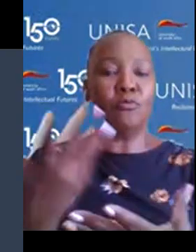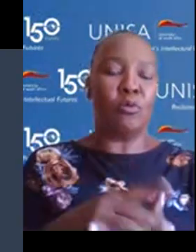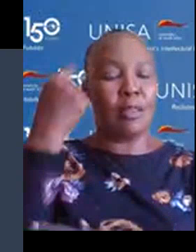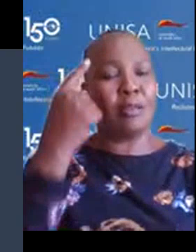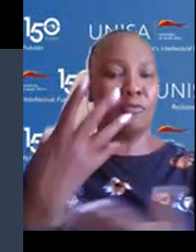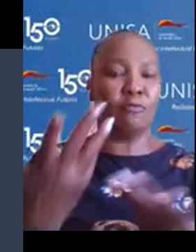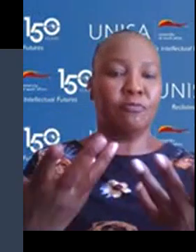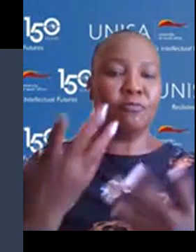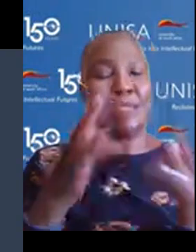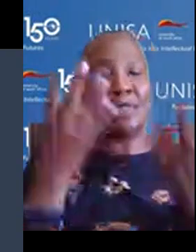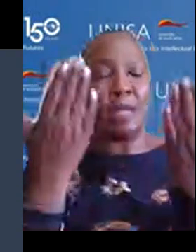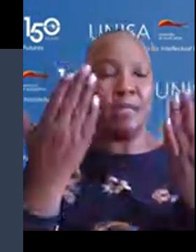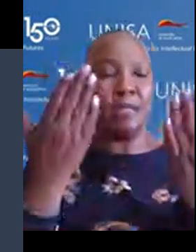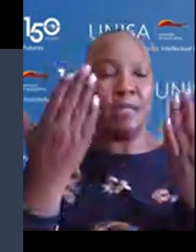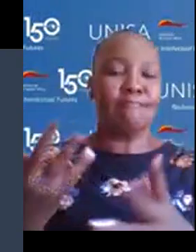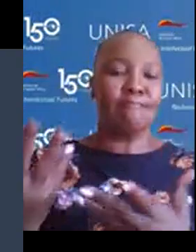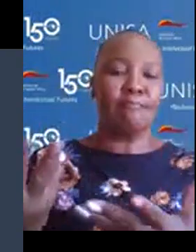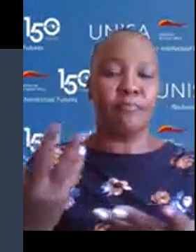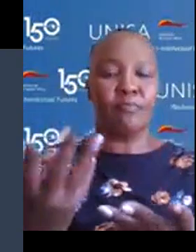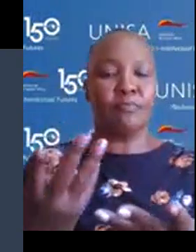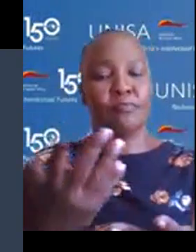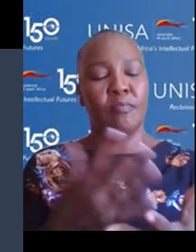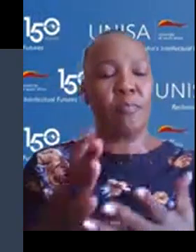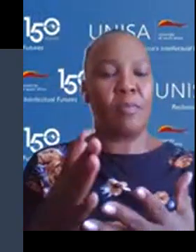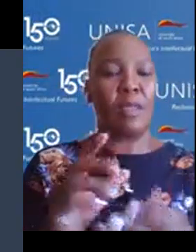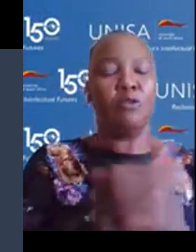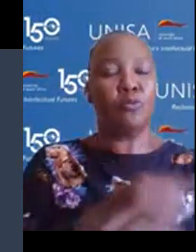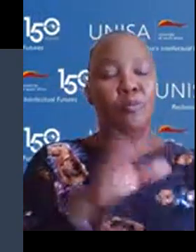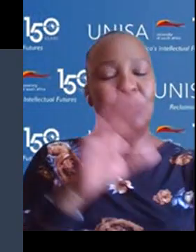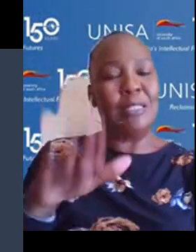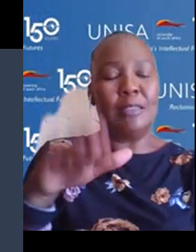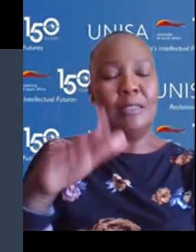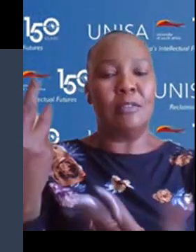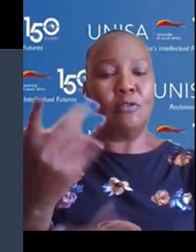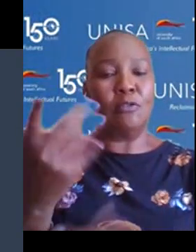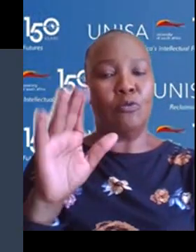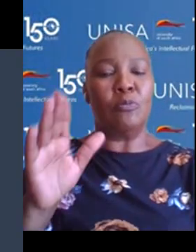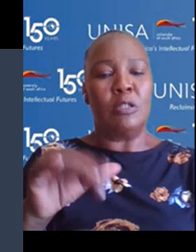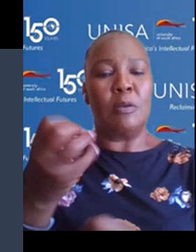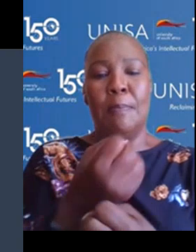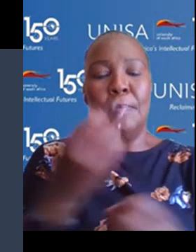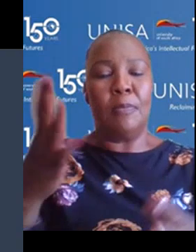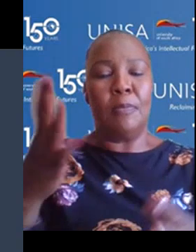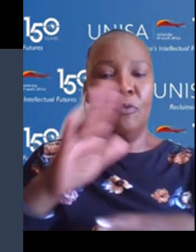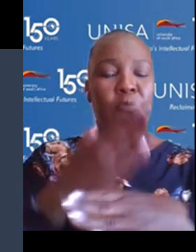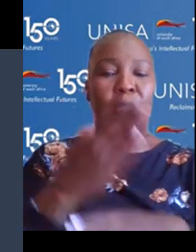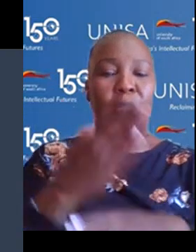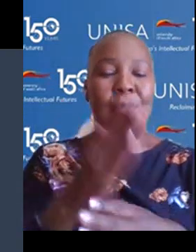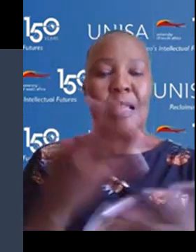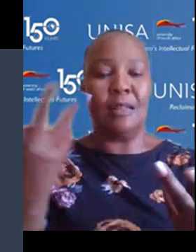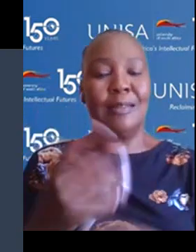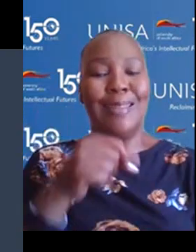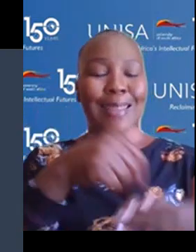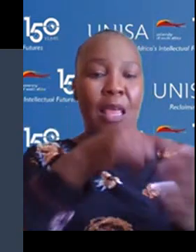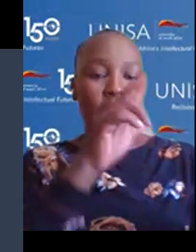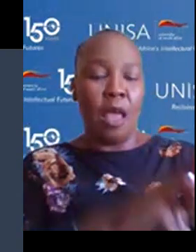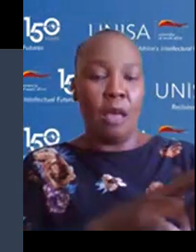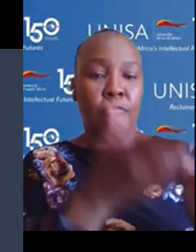help you with studies. There's also, for instance, things like Power Automate, so you can automate a lot of tasks in there. And these apps are